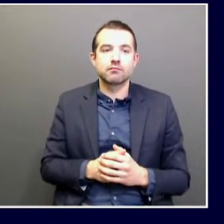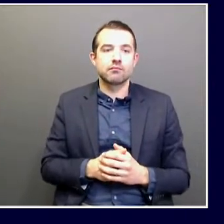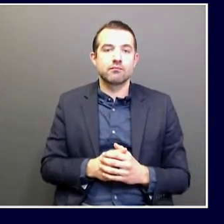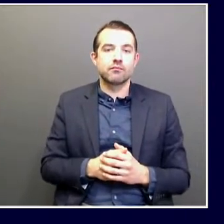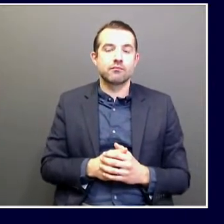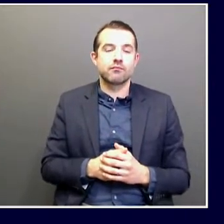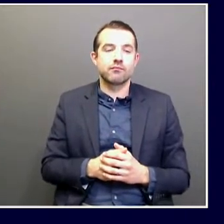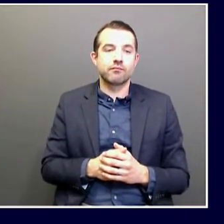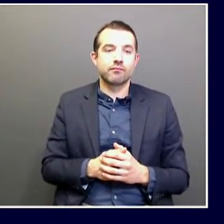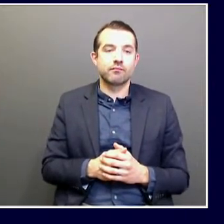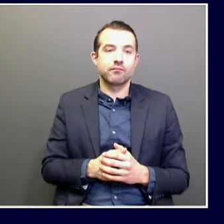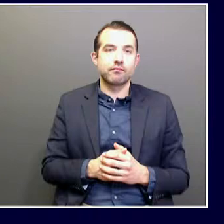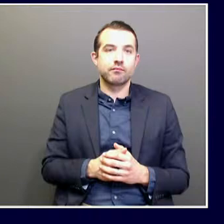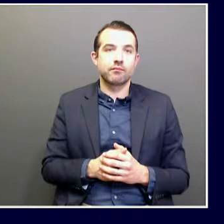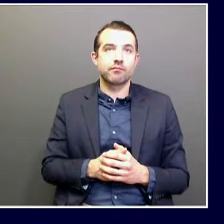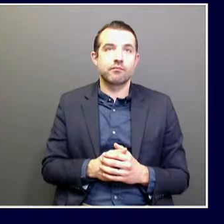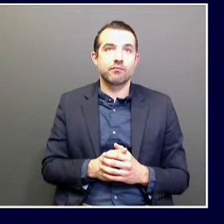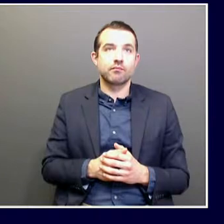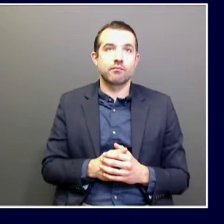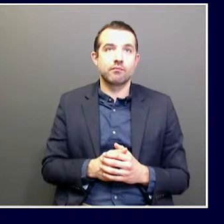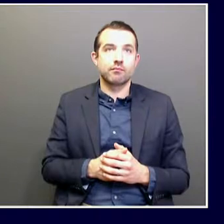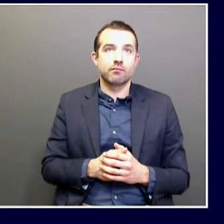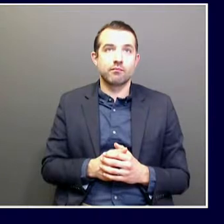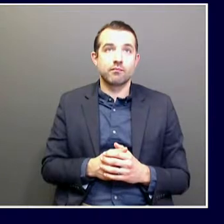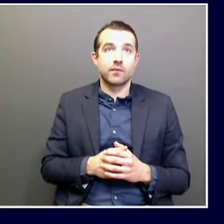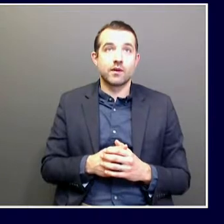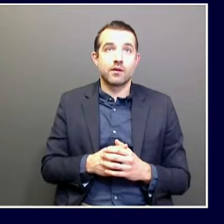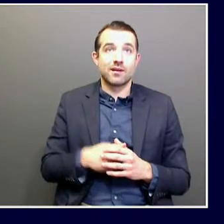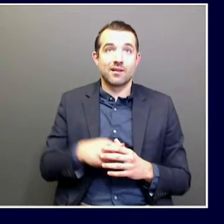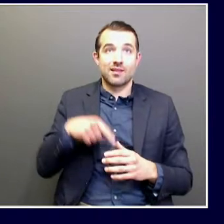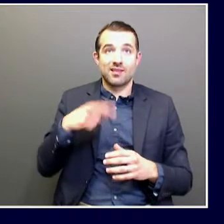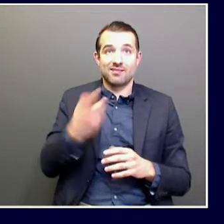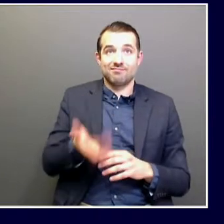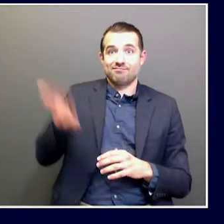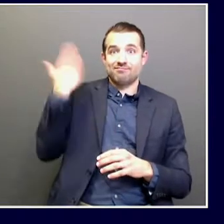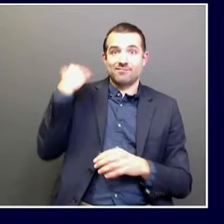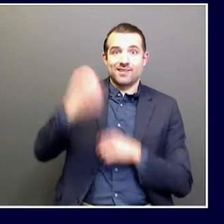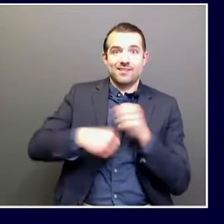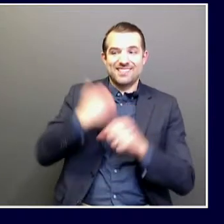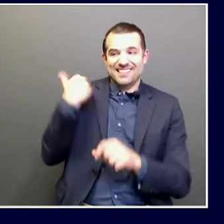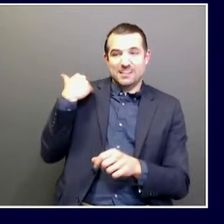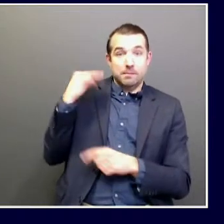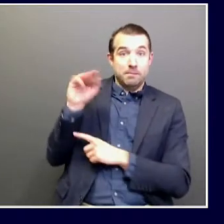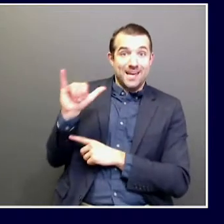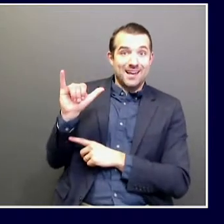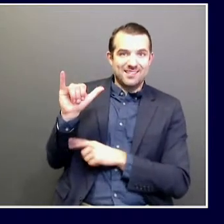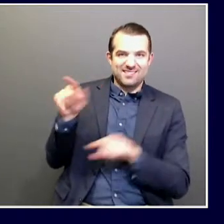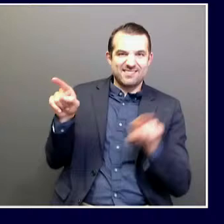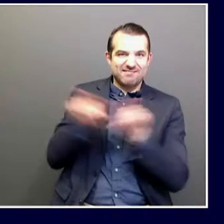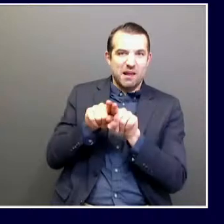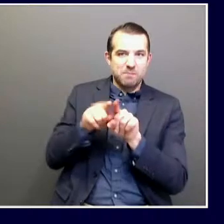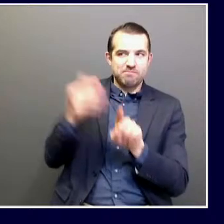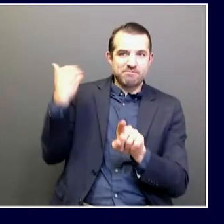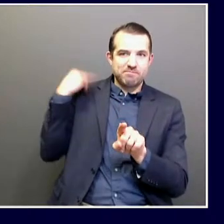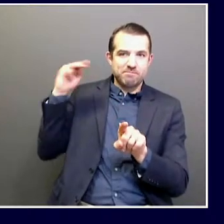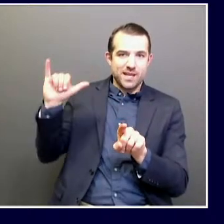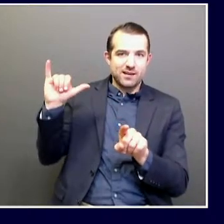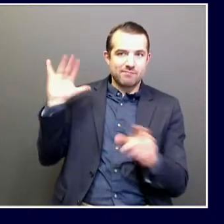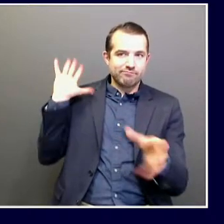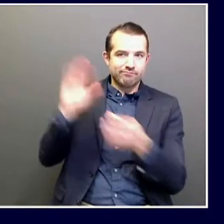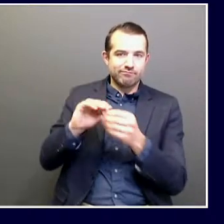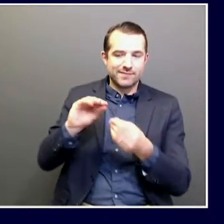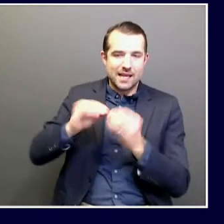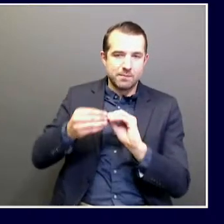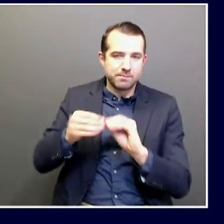were vaccinating in late May of this year, which makes sense, given that right now we're asking folks to get